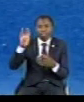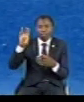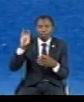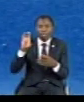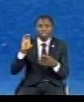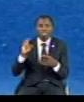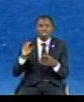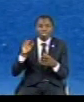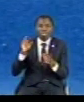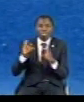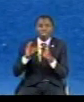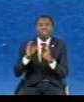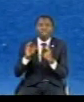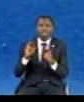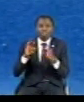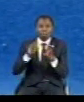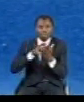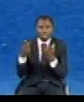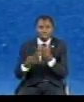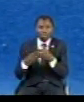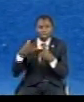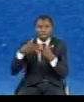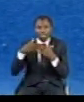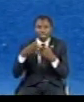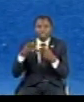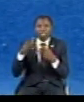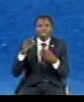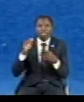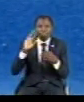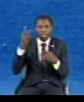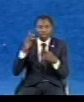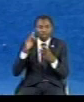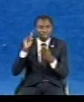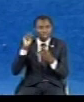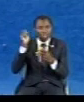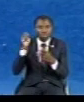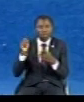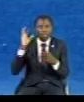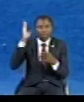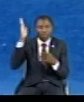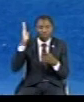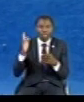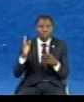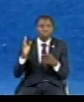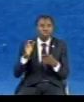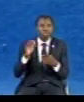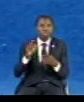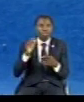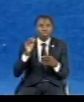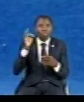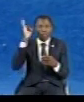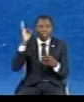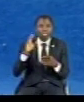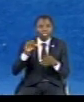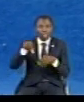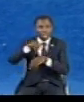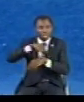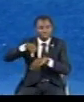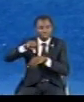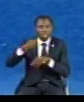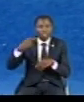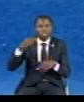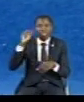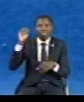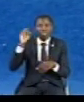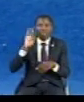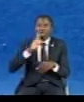eyes after our pastor, our daddy in the Lord, Pastor W.F. Kumuyi, anointed me in the dream during